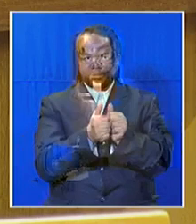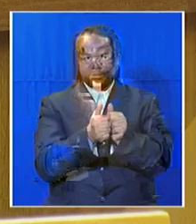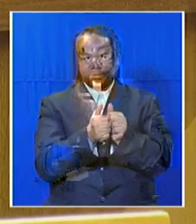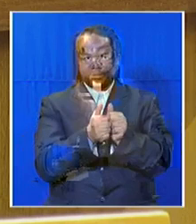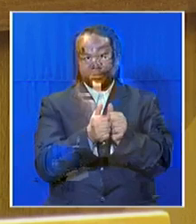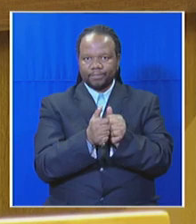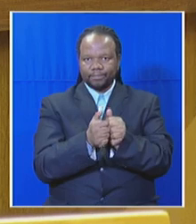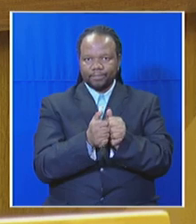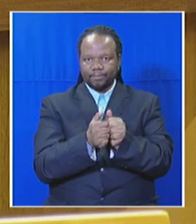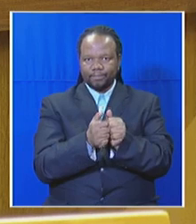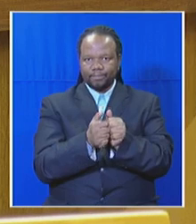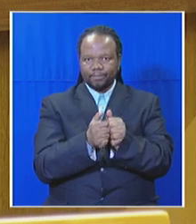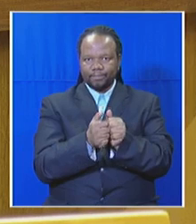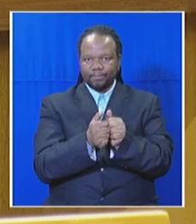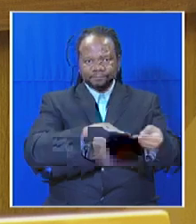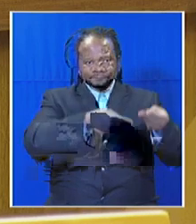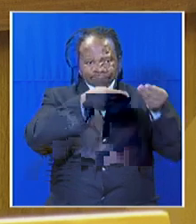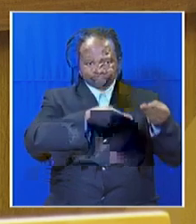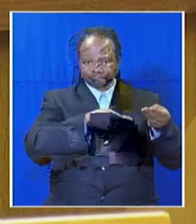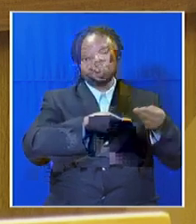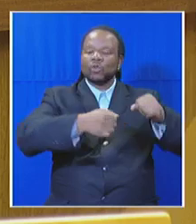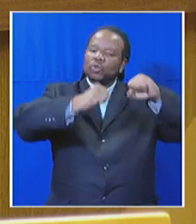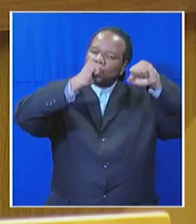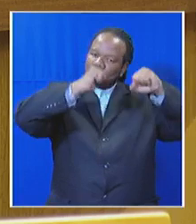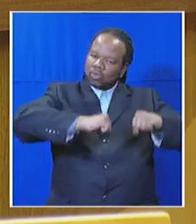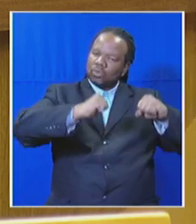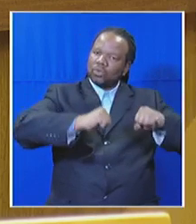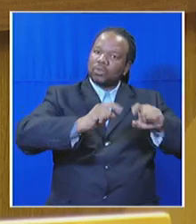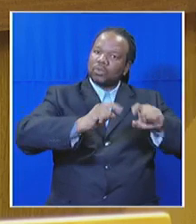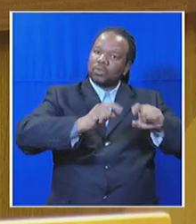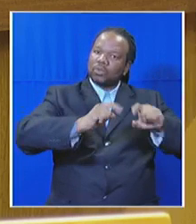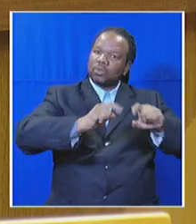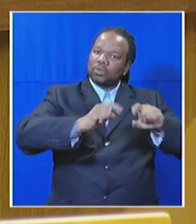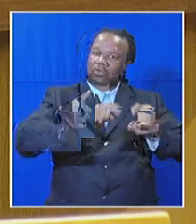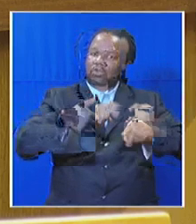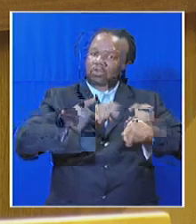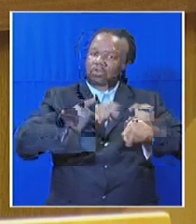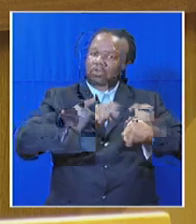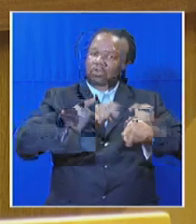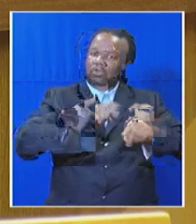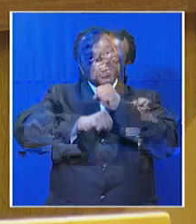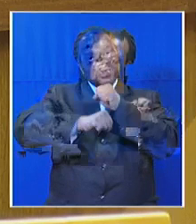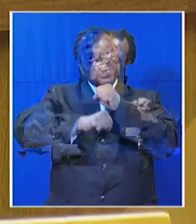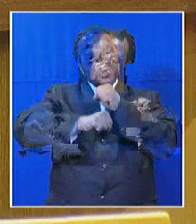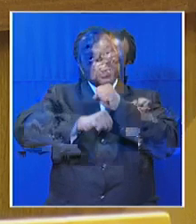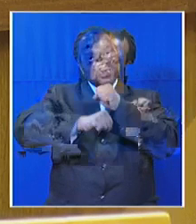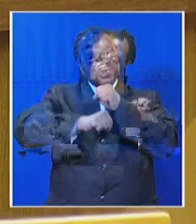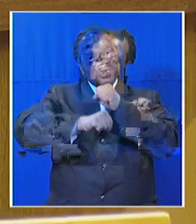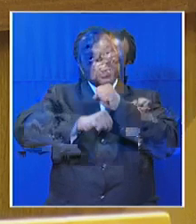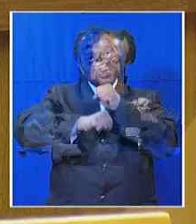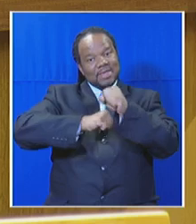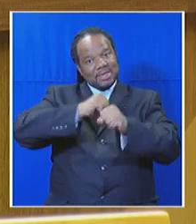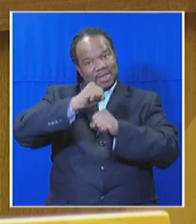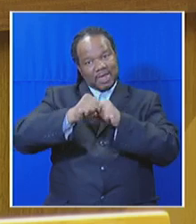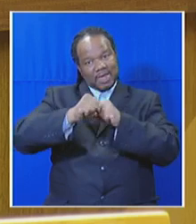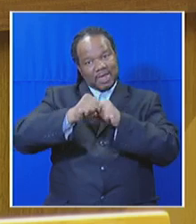The declaration also highlights the upcoming 70th anniversary of founding of